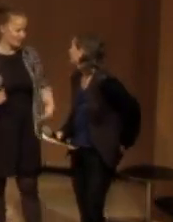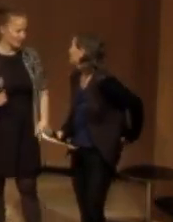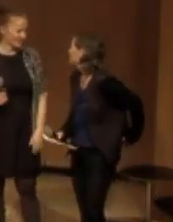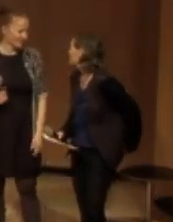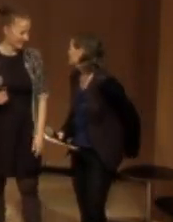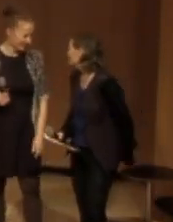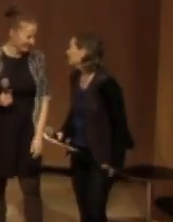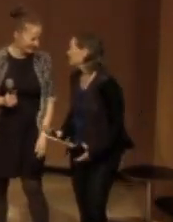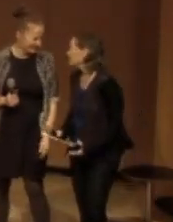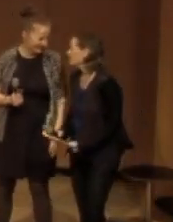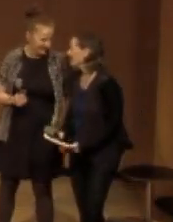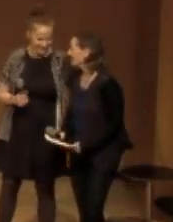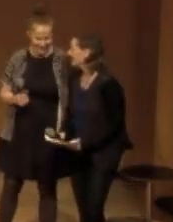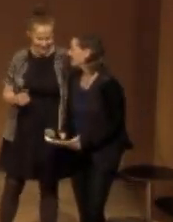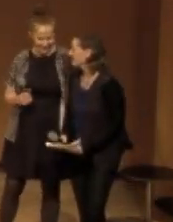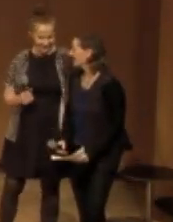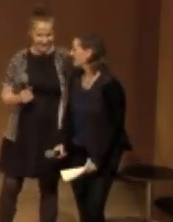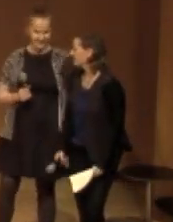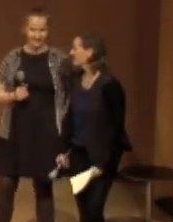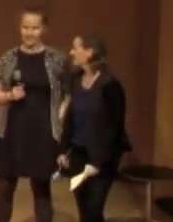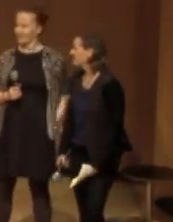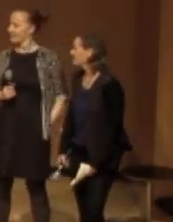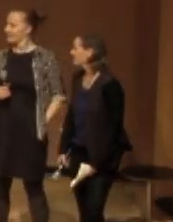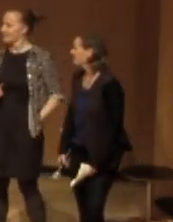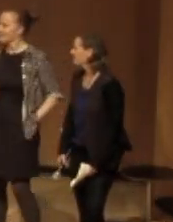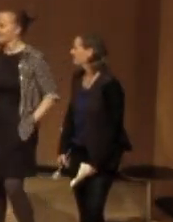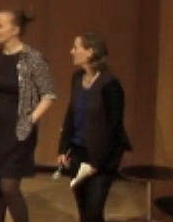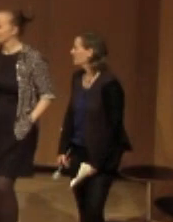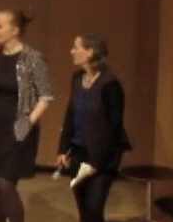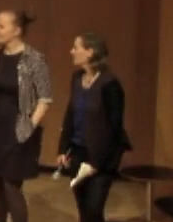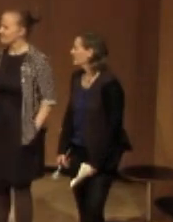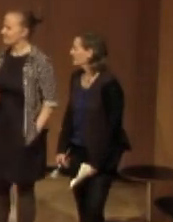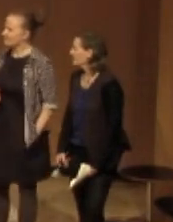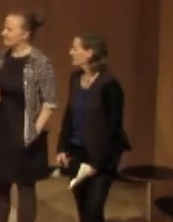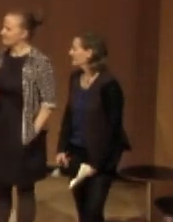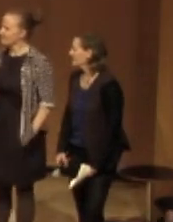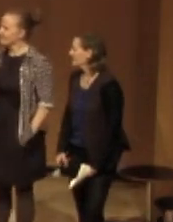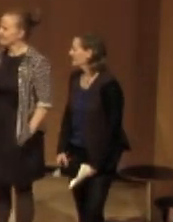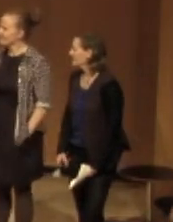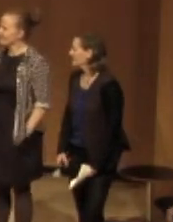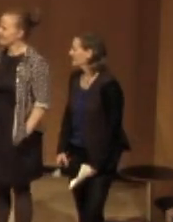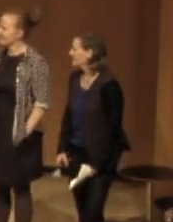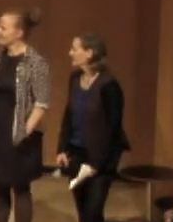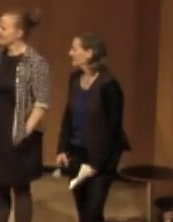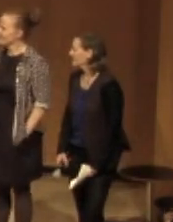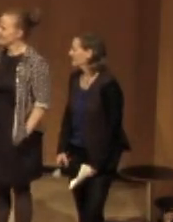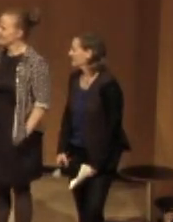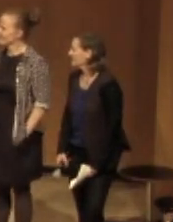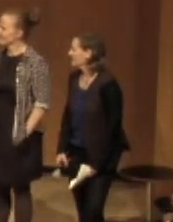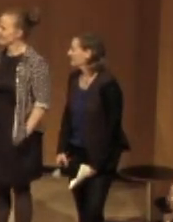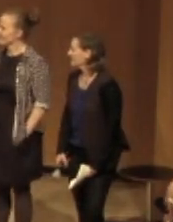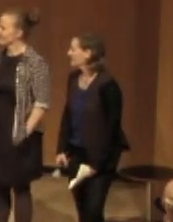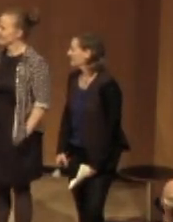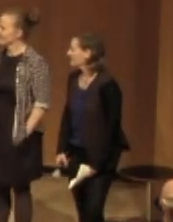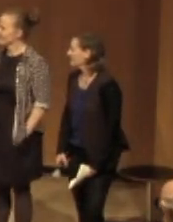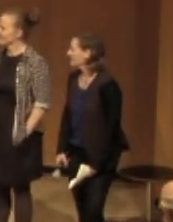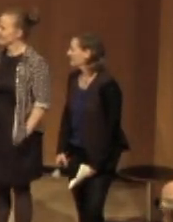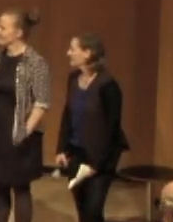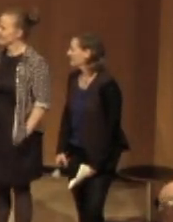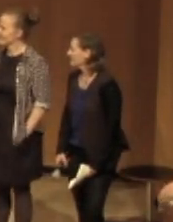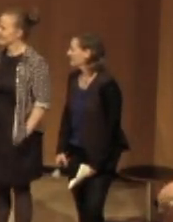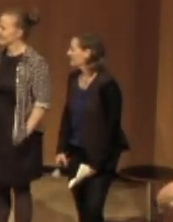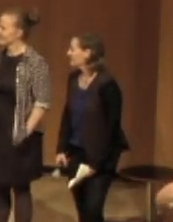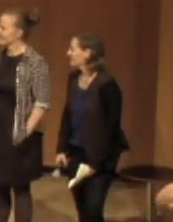Fantastic cast of actors and um Sarah Anna the floor is yours again thank you for your dedication for your hard work coming with a